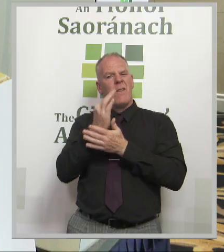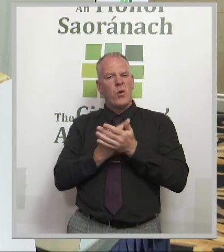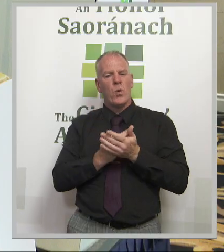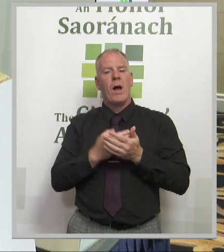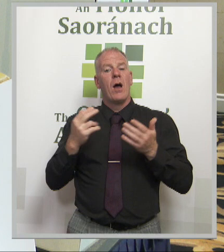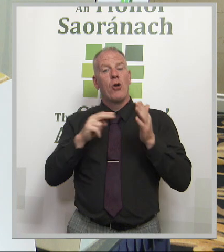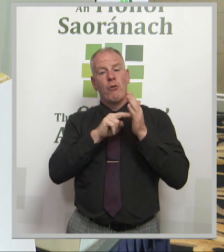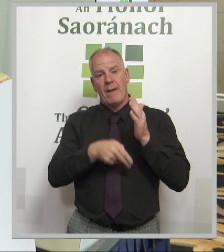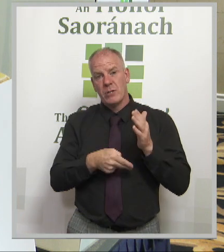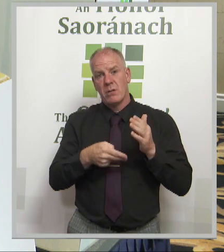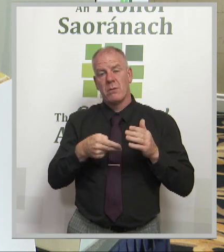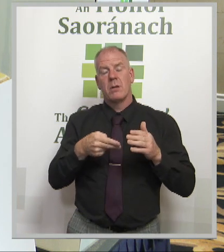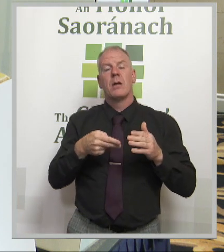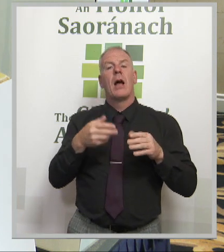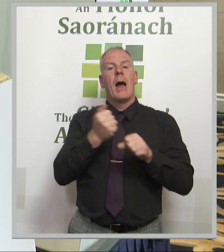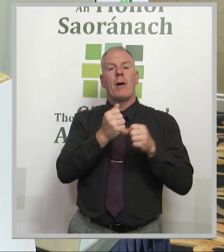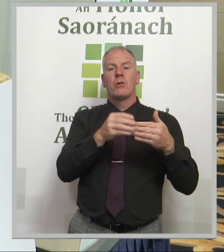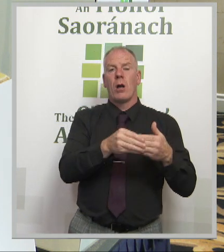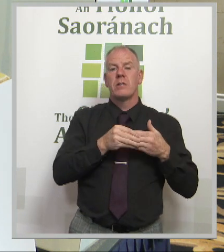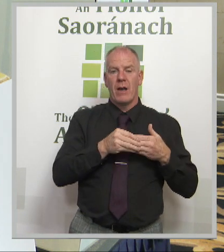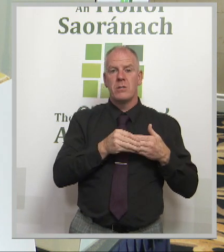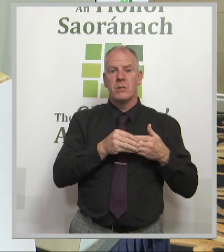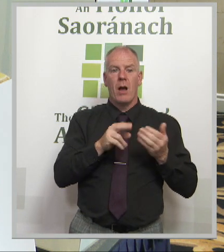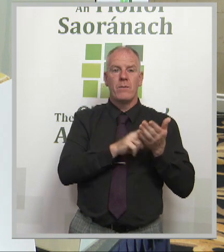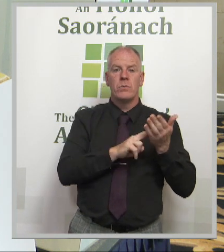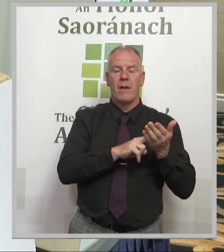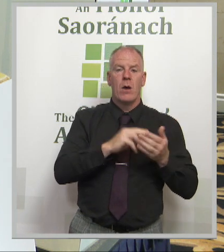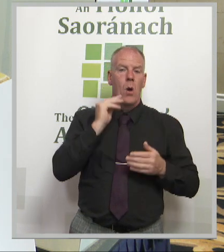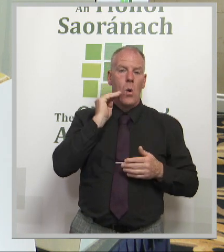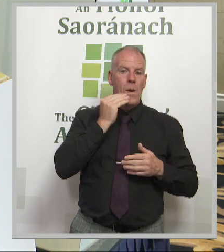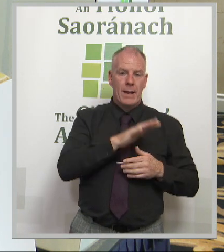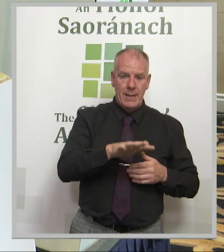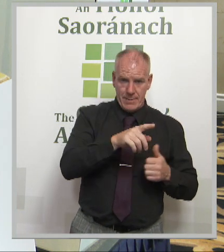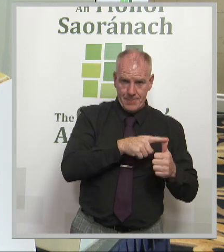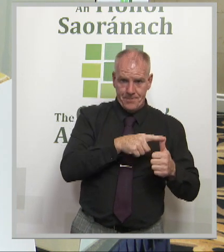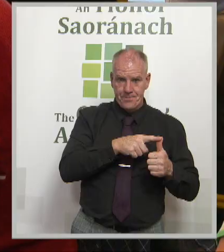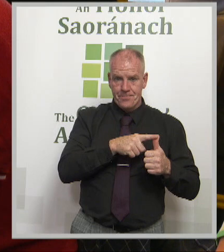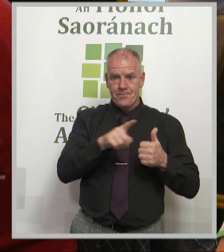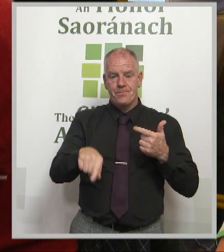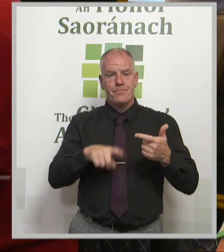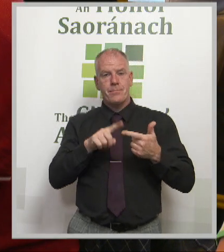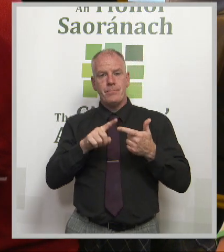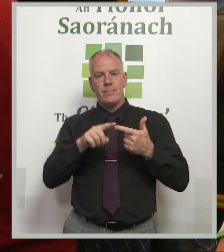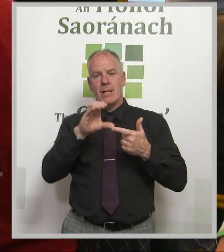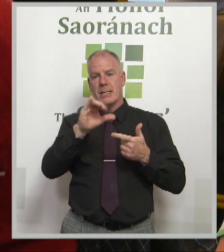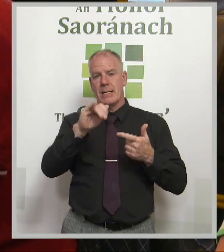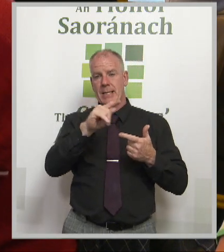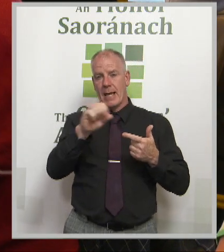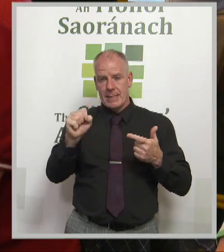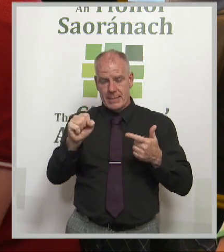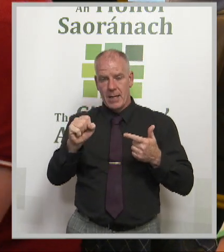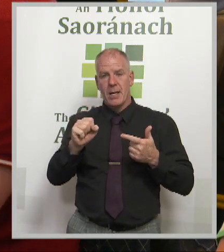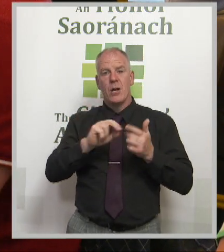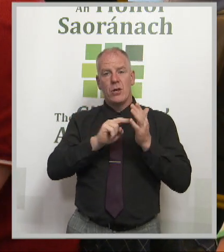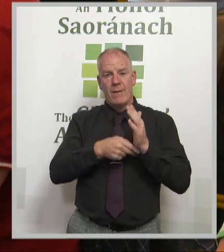a convention on the conservation and wise use of wetlands from Ramsar. We have a CITES convention which deals